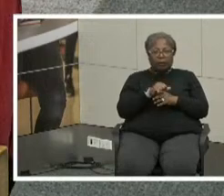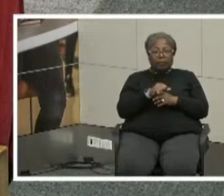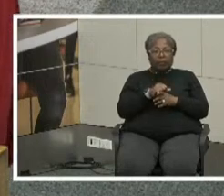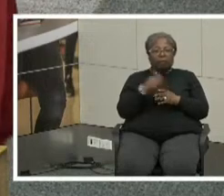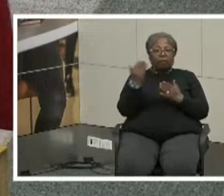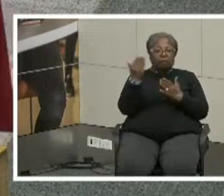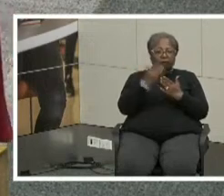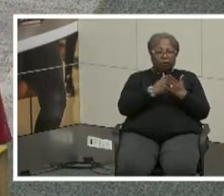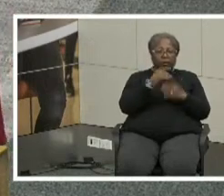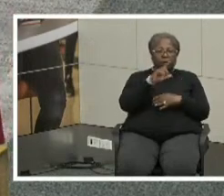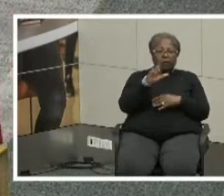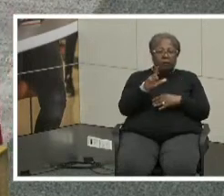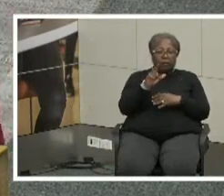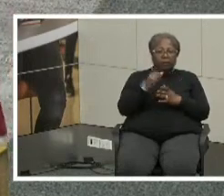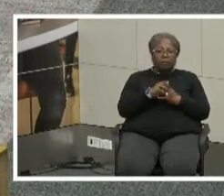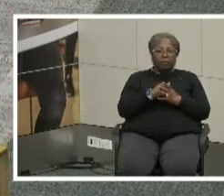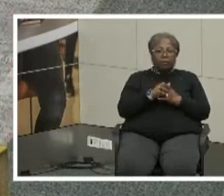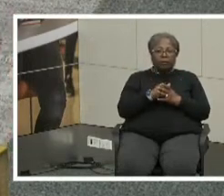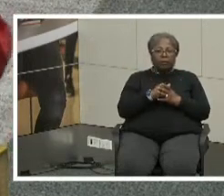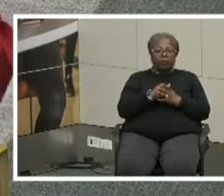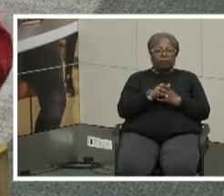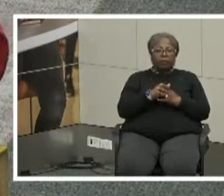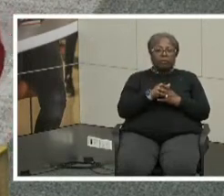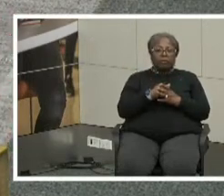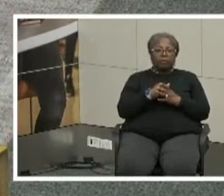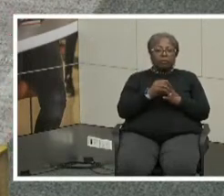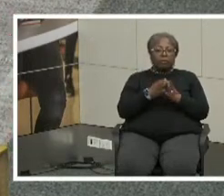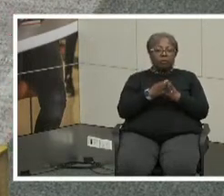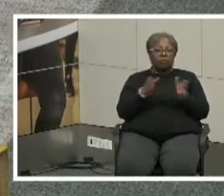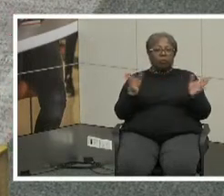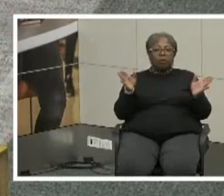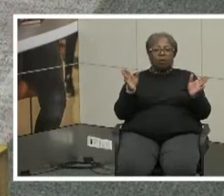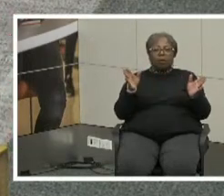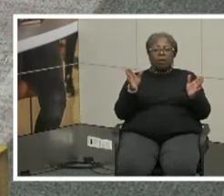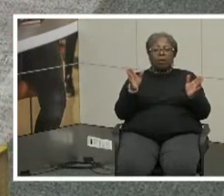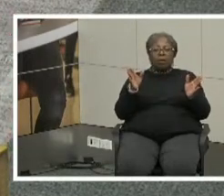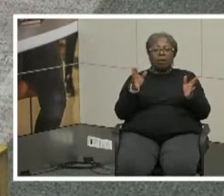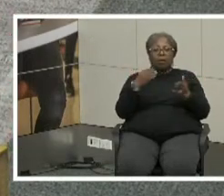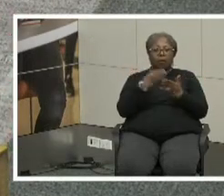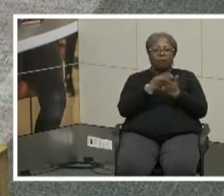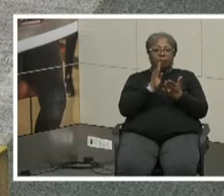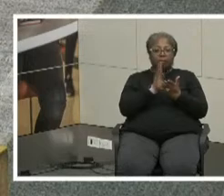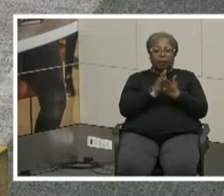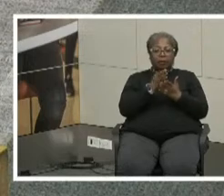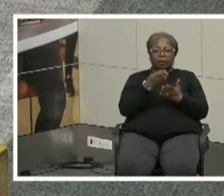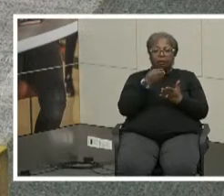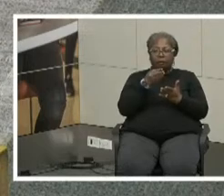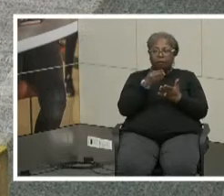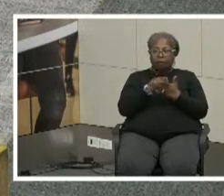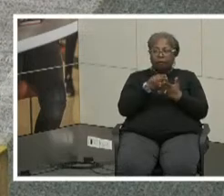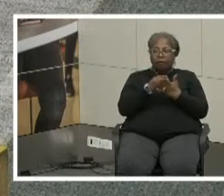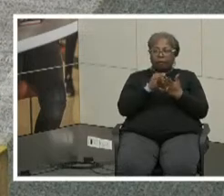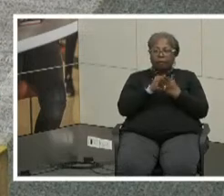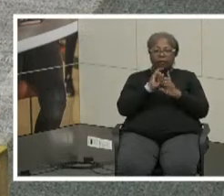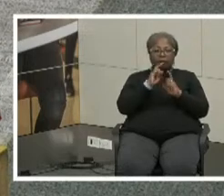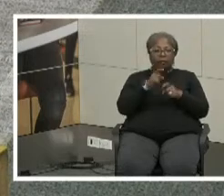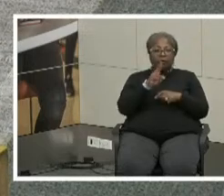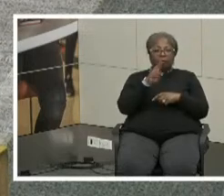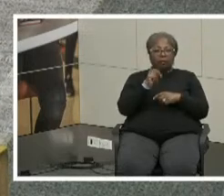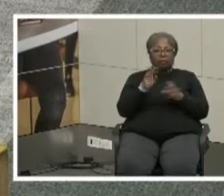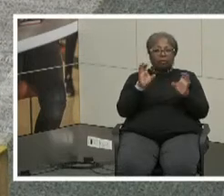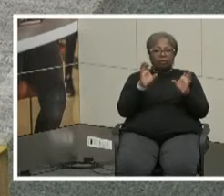firing the Librarians the wide open nose opening budget and fund access that you give this uncertified